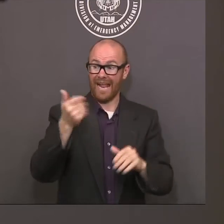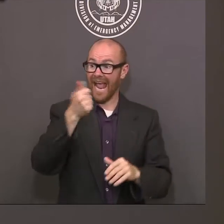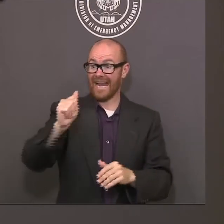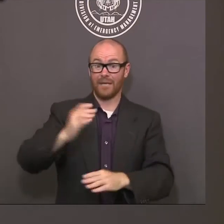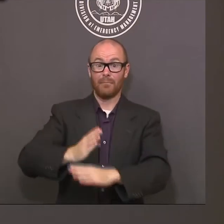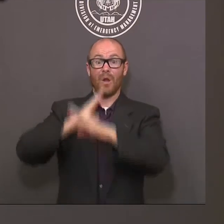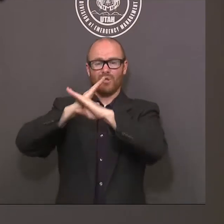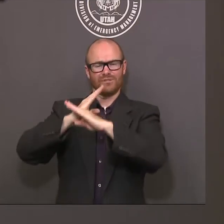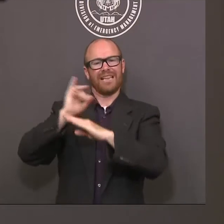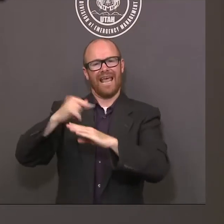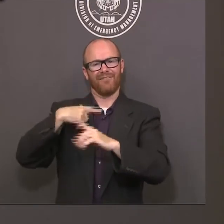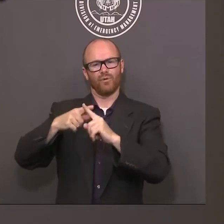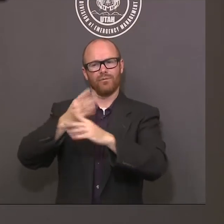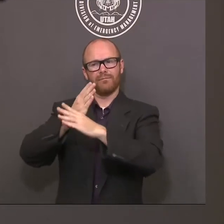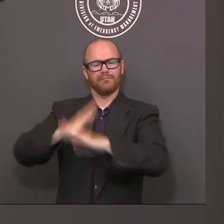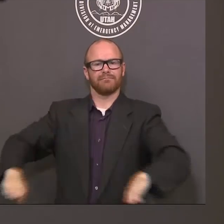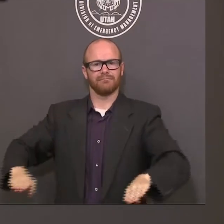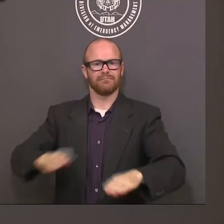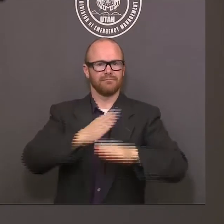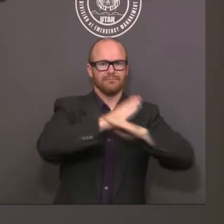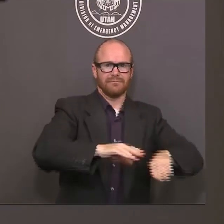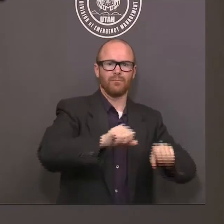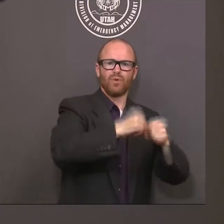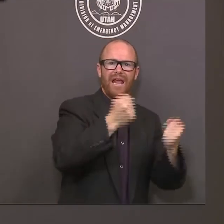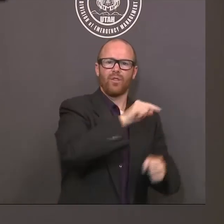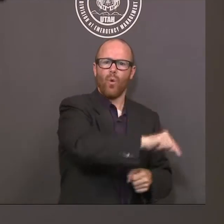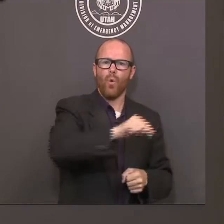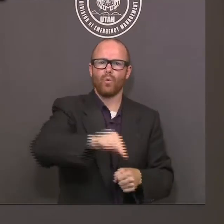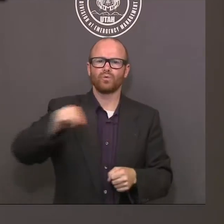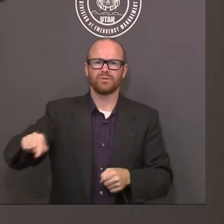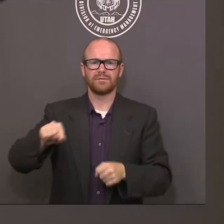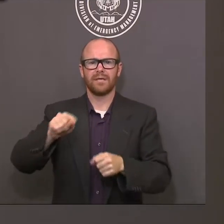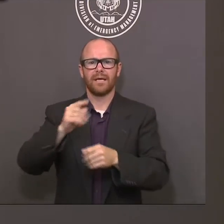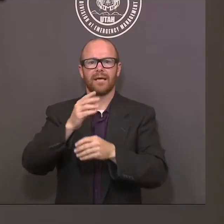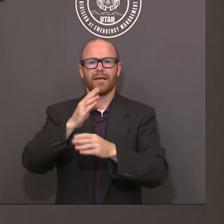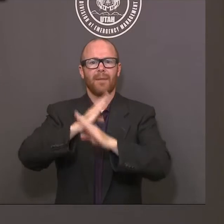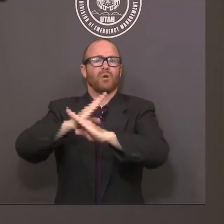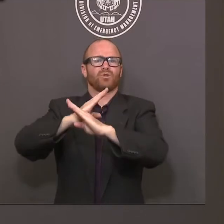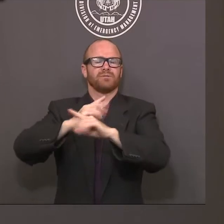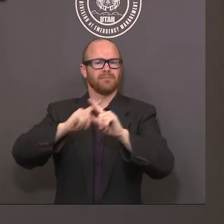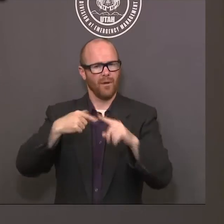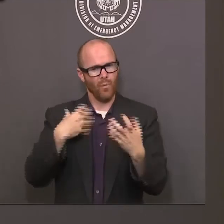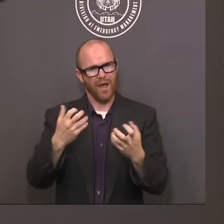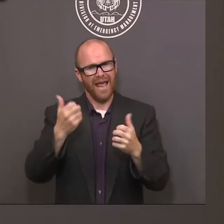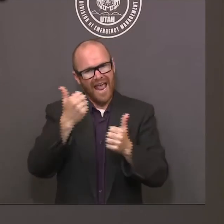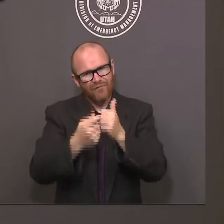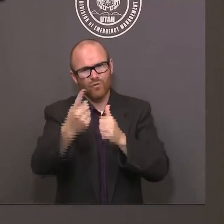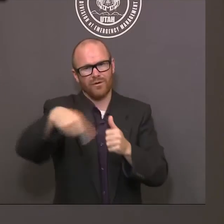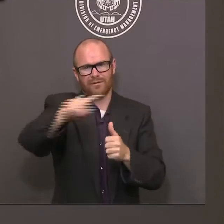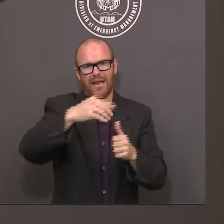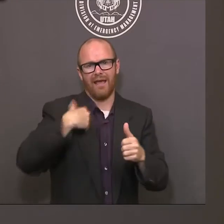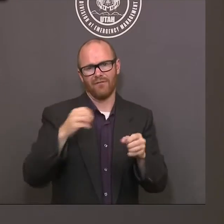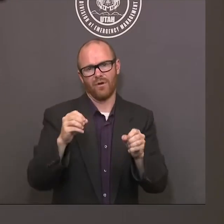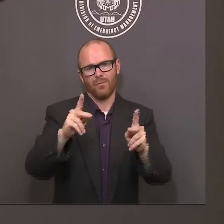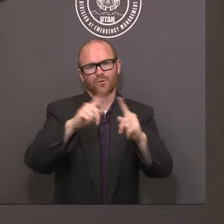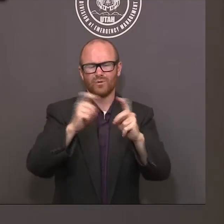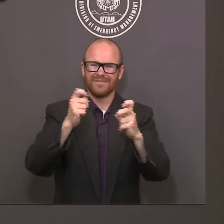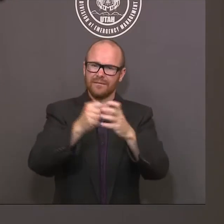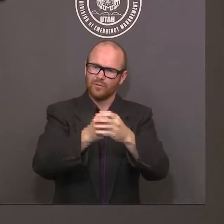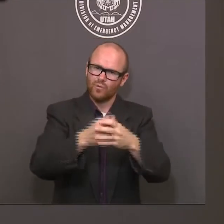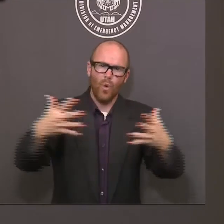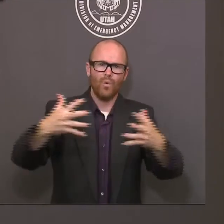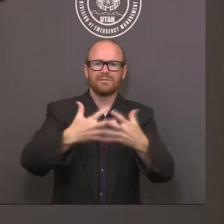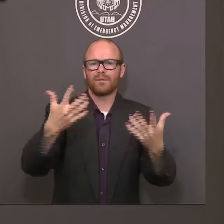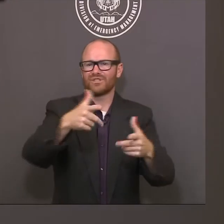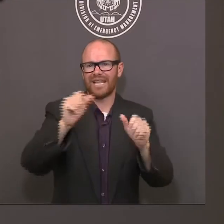them. But our goal is to make sure that everybody has an opportunity to, in fact, expand their opportunities and horizon, have